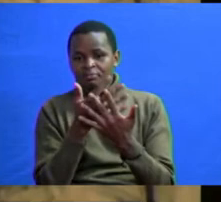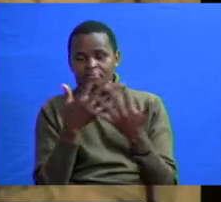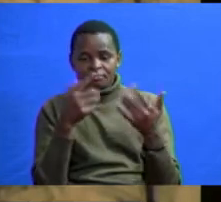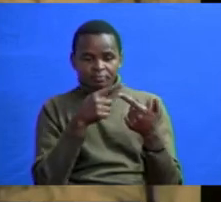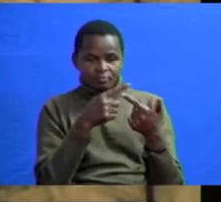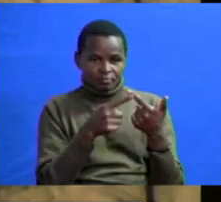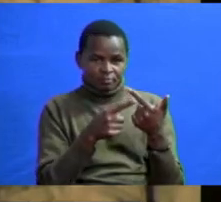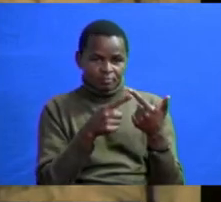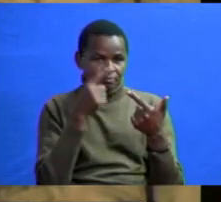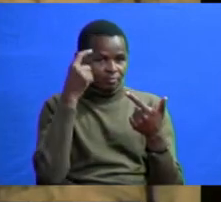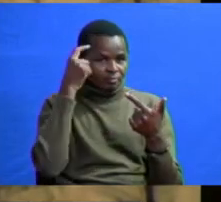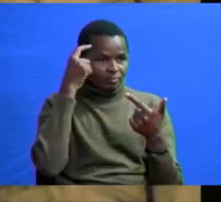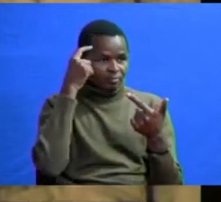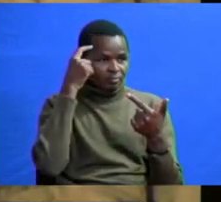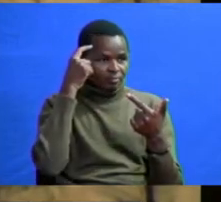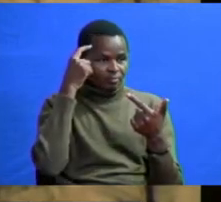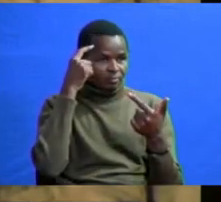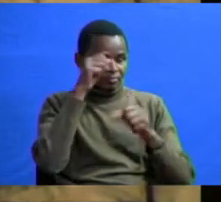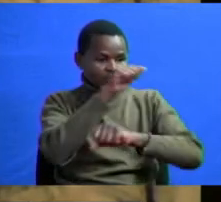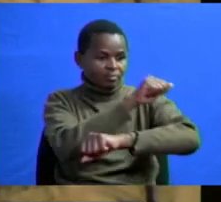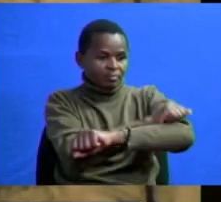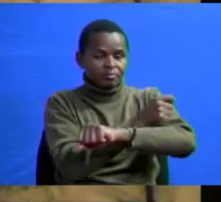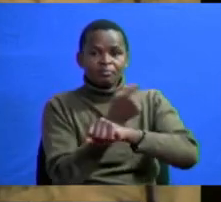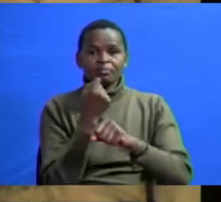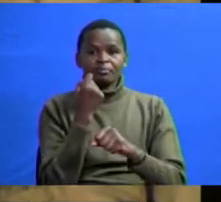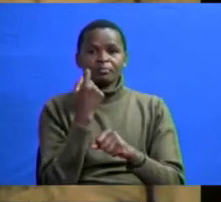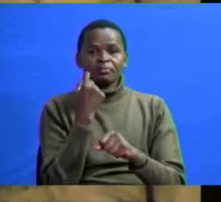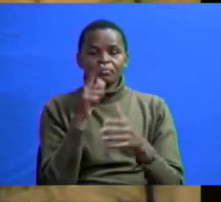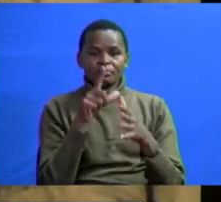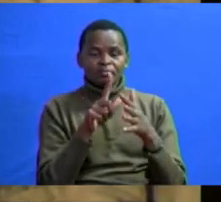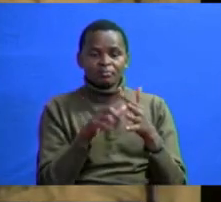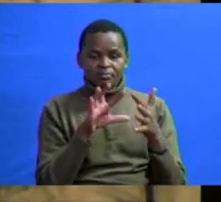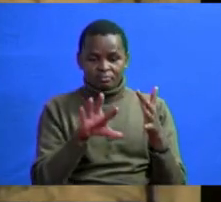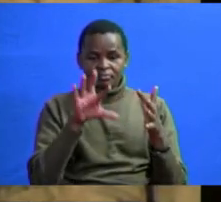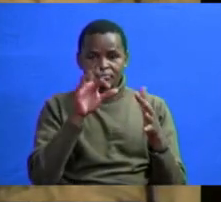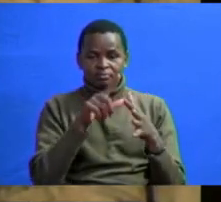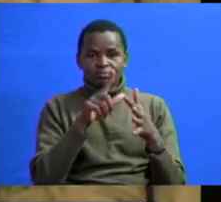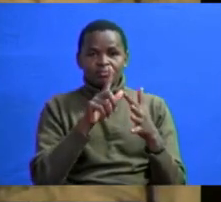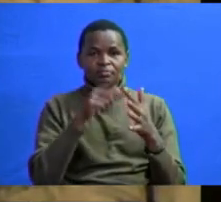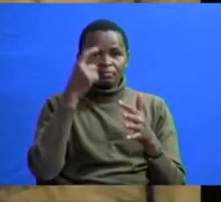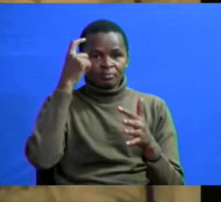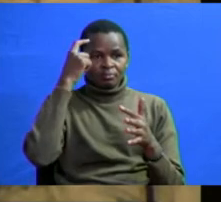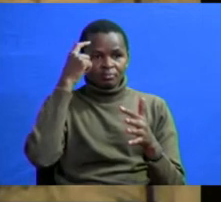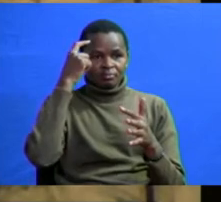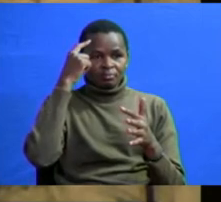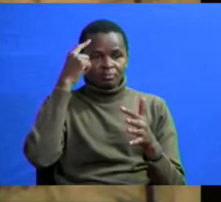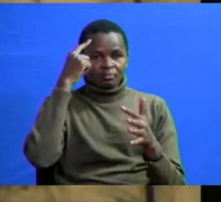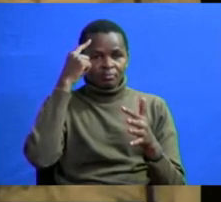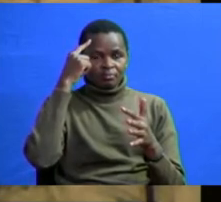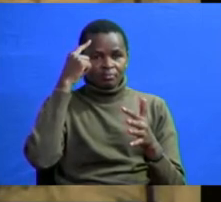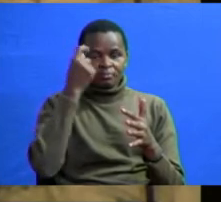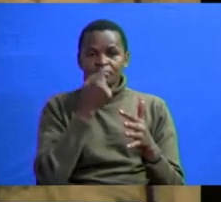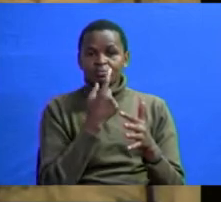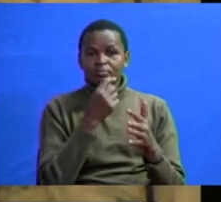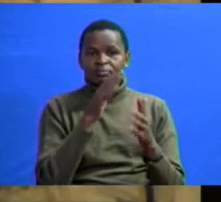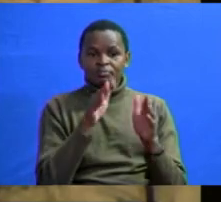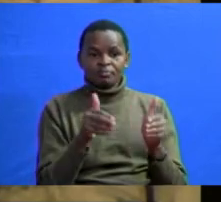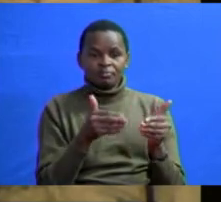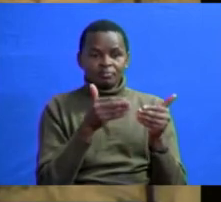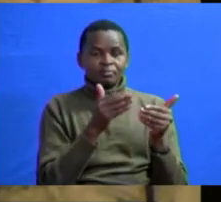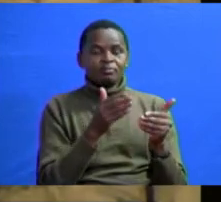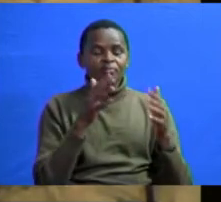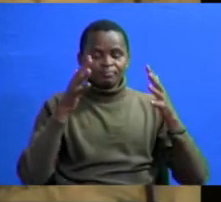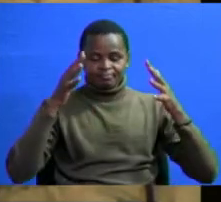then psychiatrists, they've gone to school of medicine and specialized in psychiatry, and they prescribe medication. So the